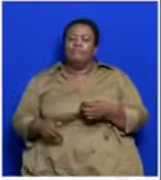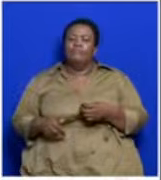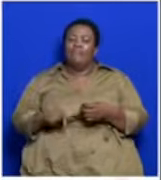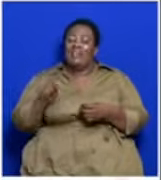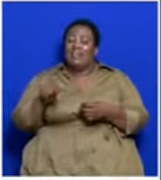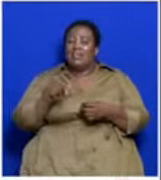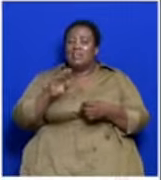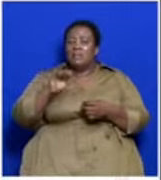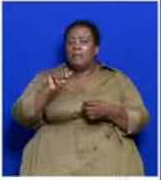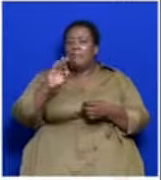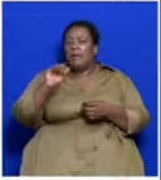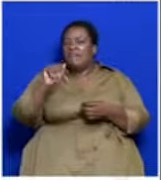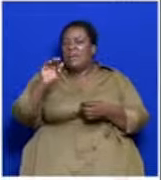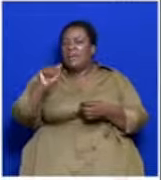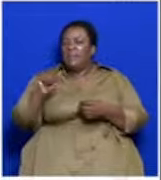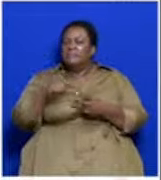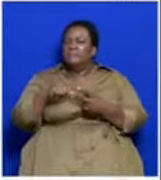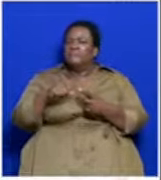is?